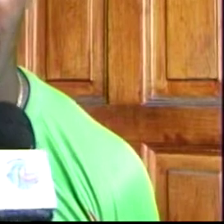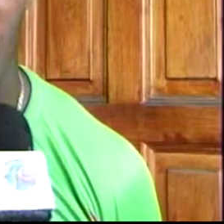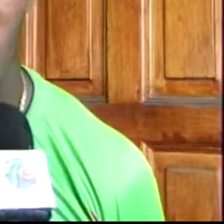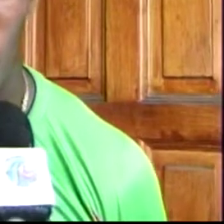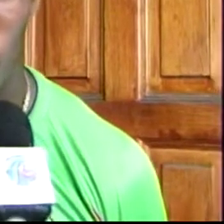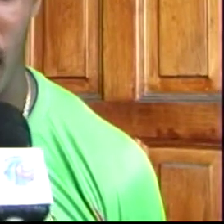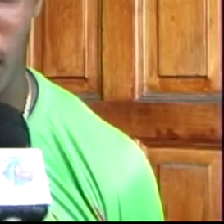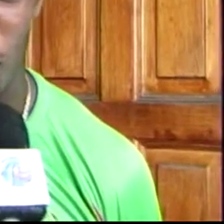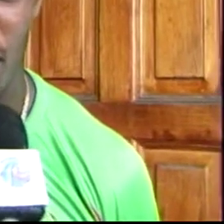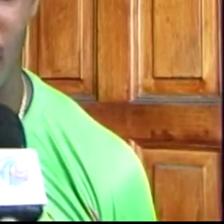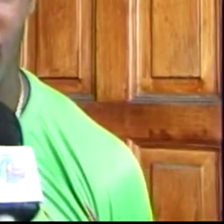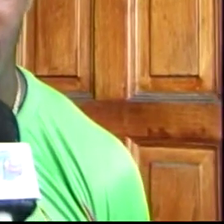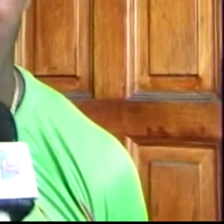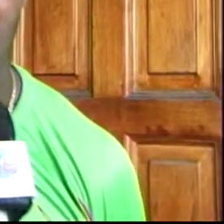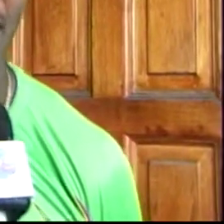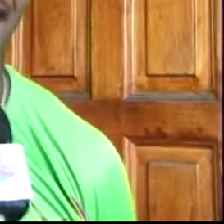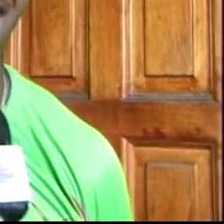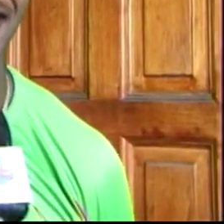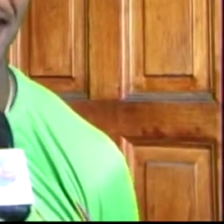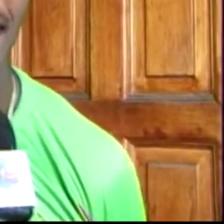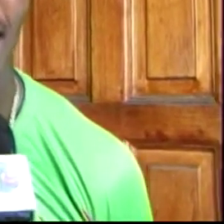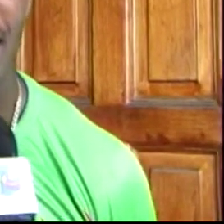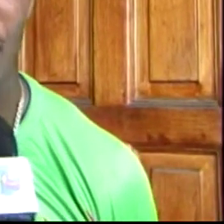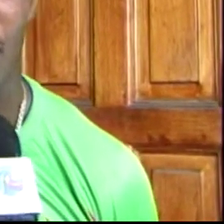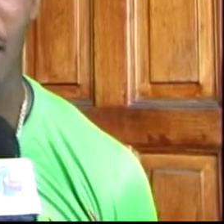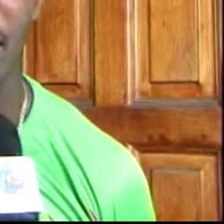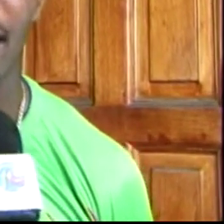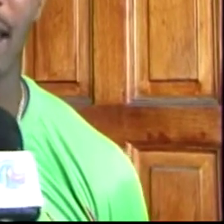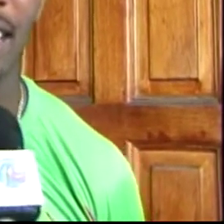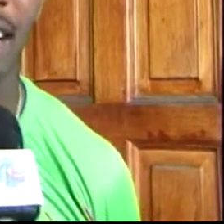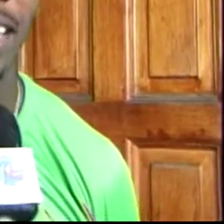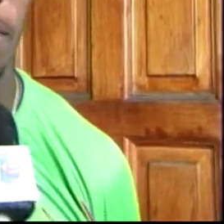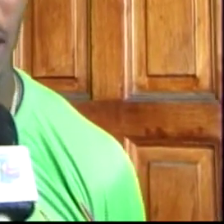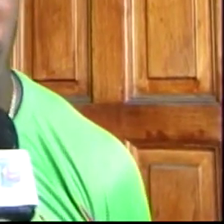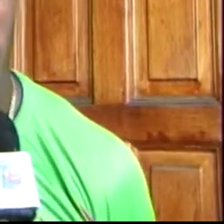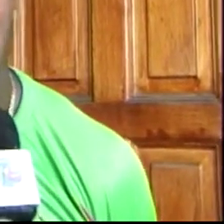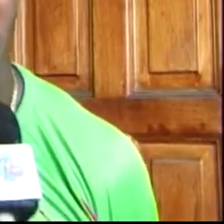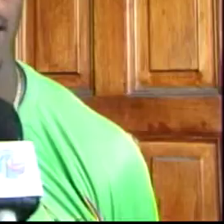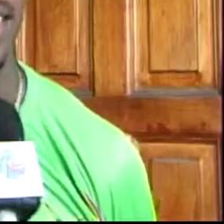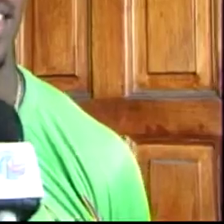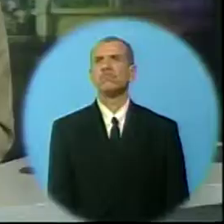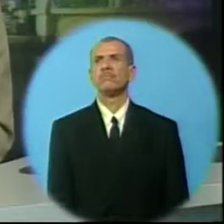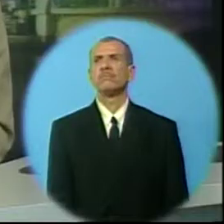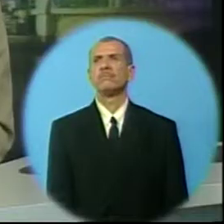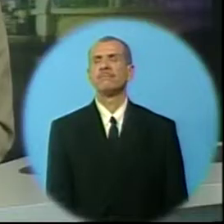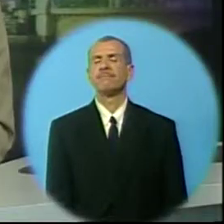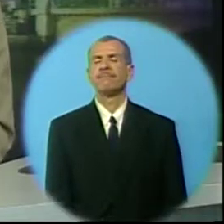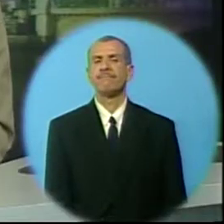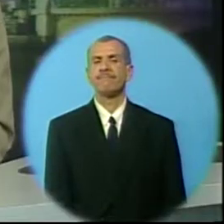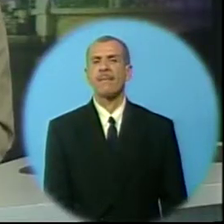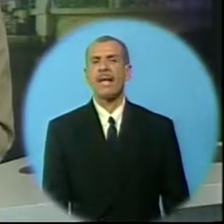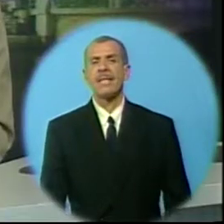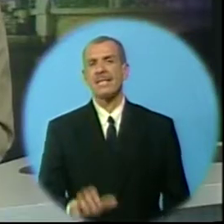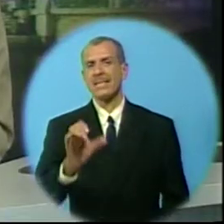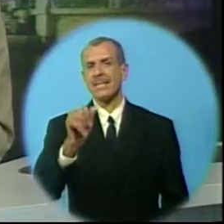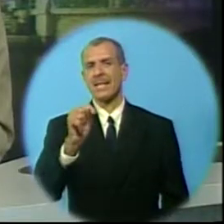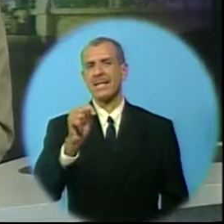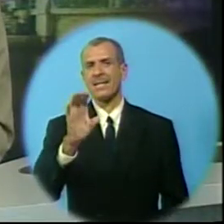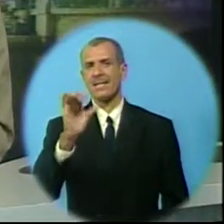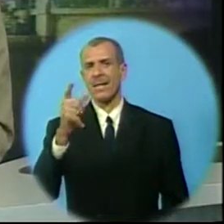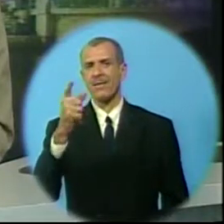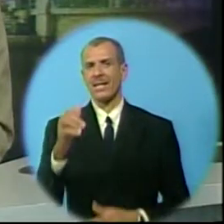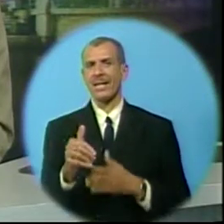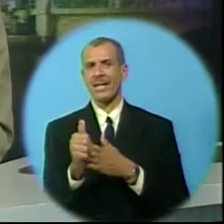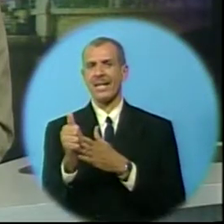that our fast bowlers are on a decline. You also have to take a look at the pitches being prepared. St. Catherine lead the